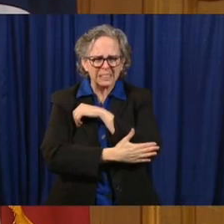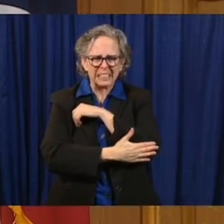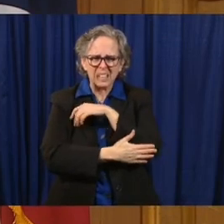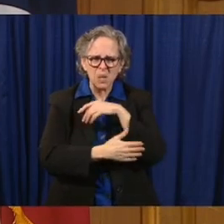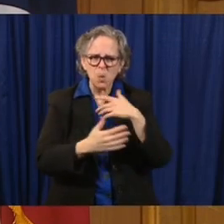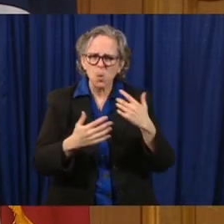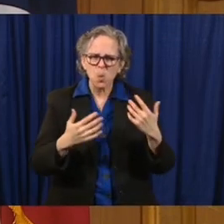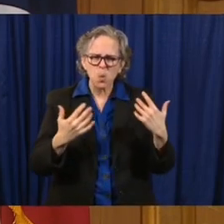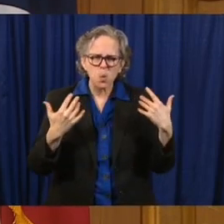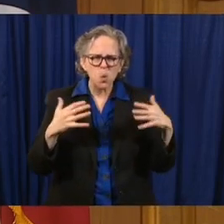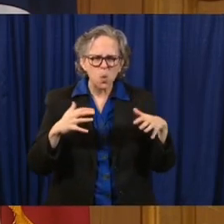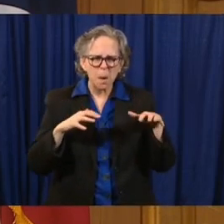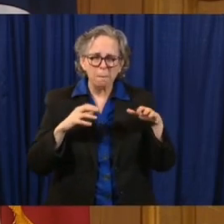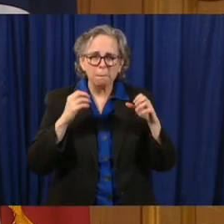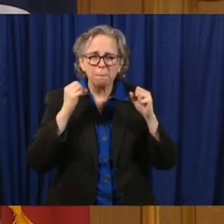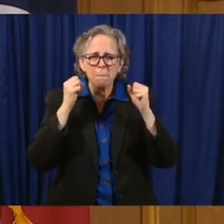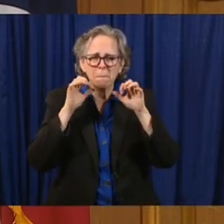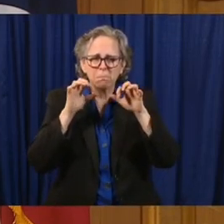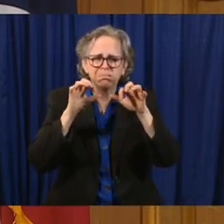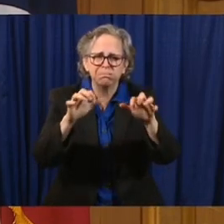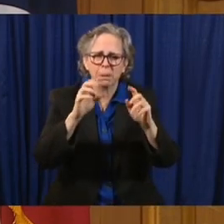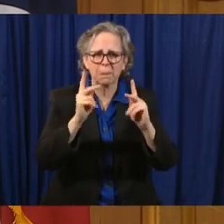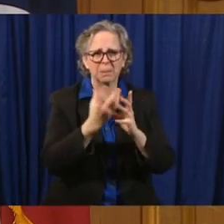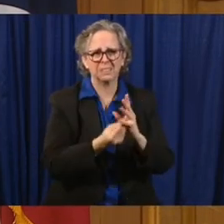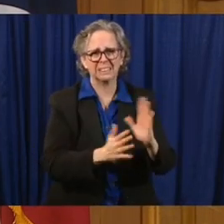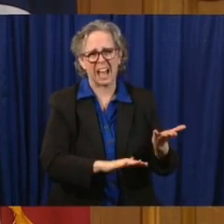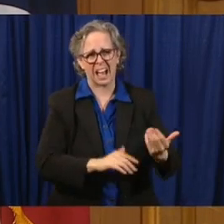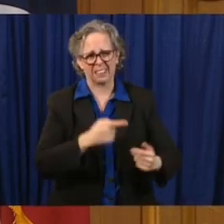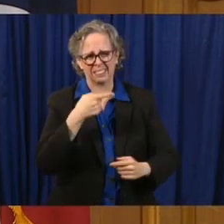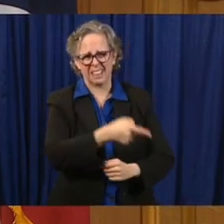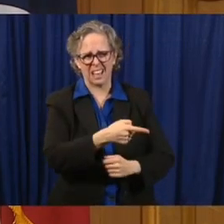that Western Ohio is certainly not exempt